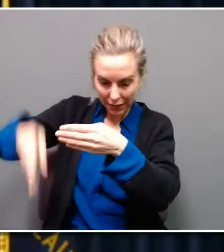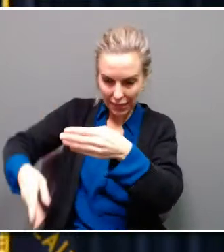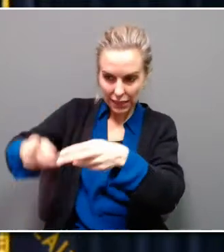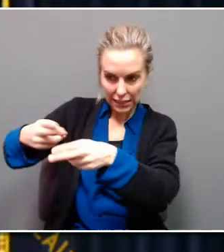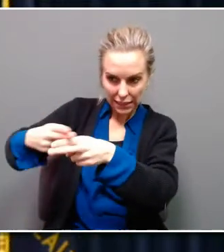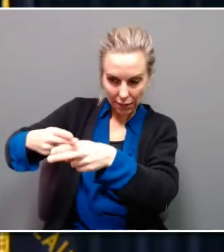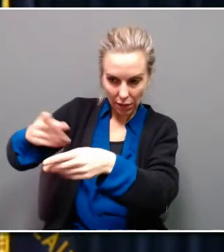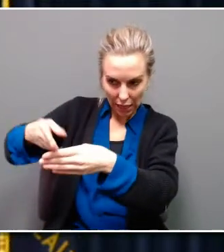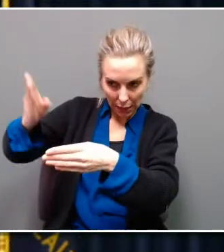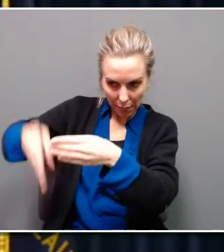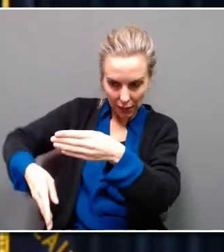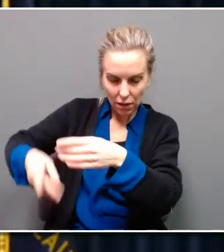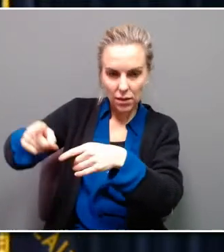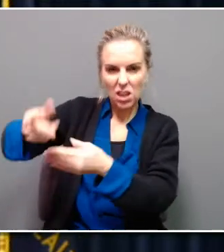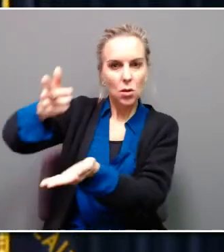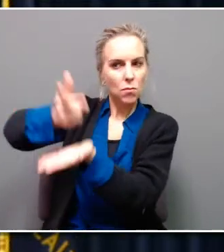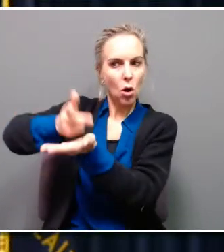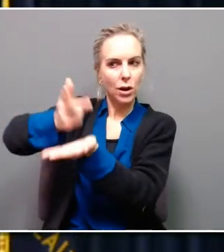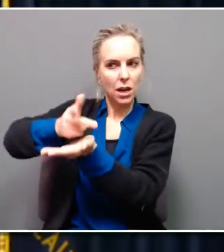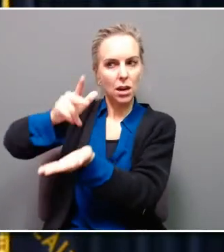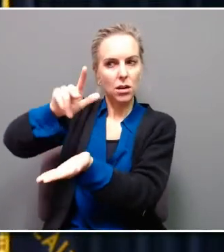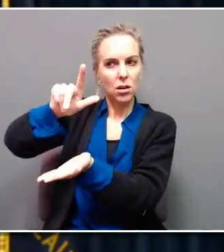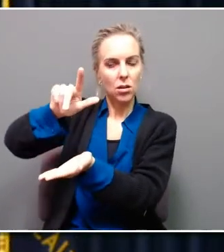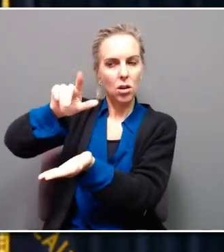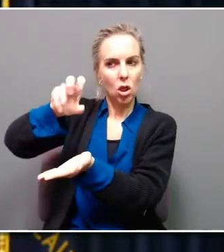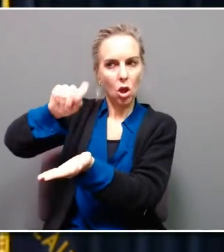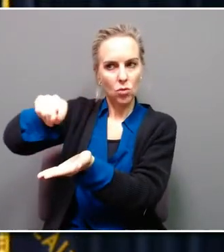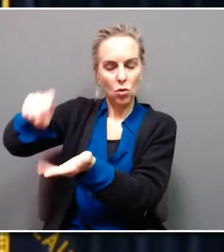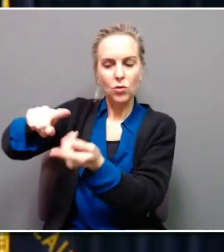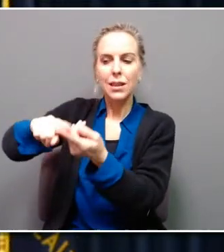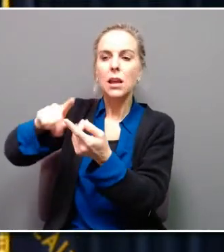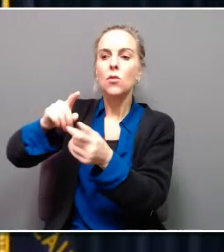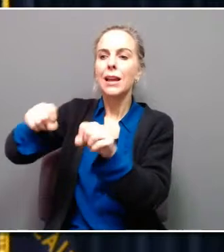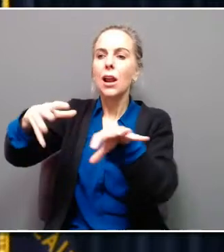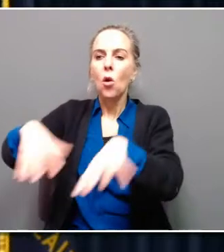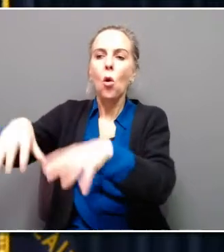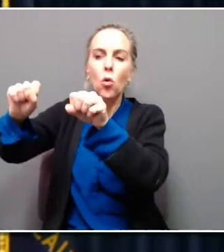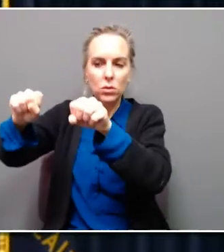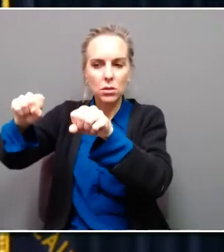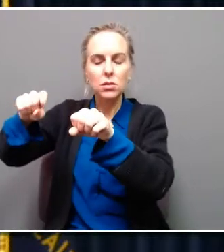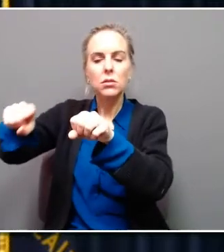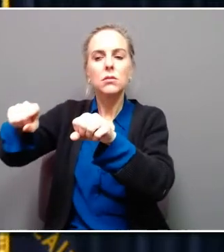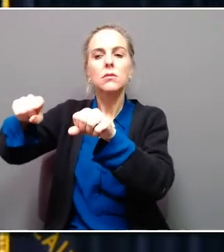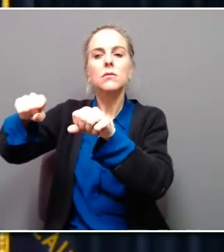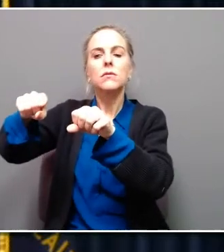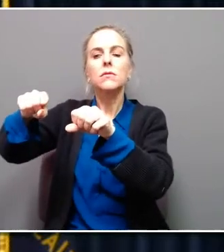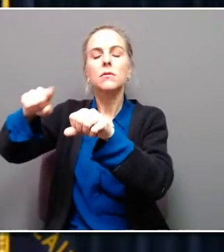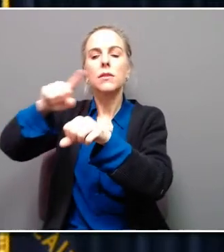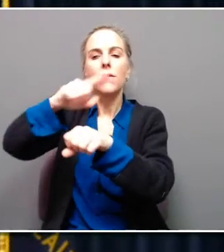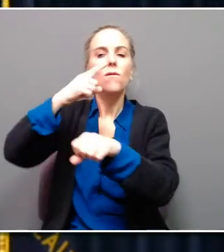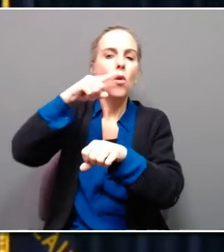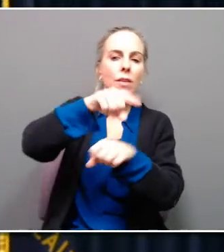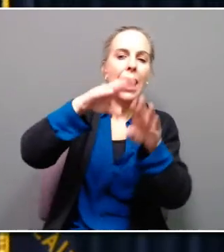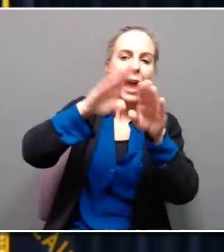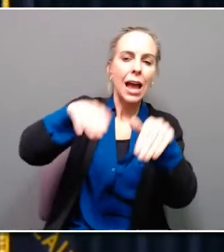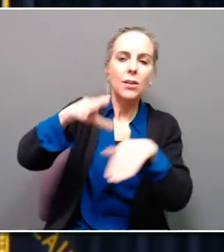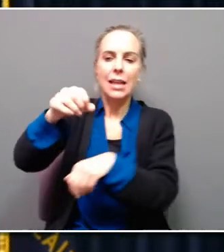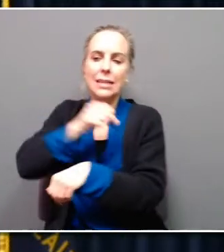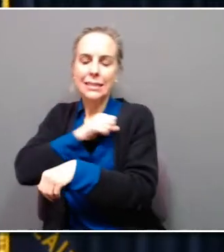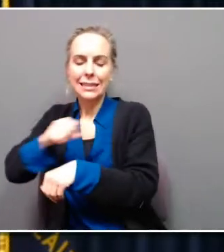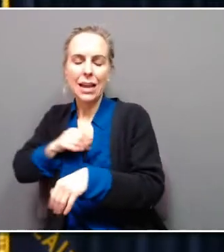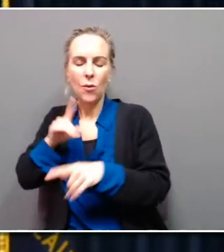happen on the parking lot, which will then host the House and in the Senate. So we'll be looking at a revised